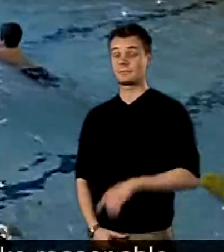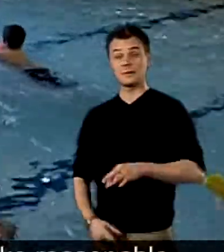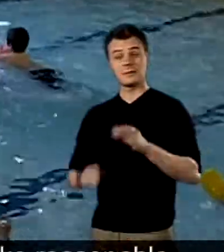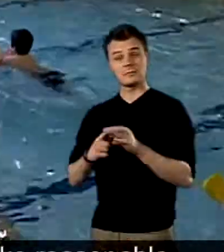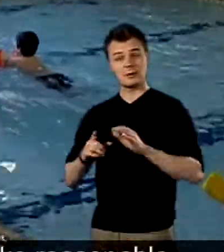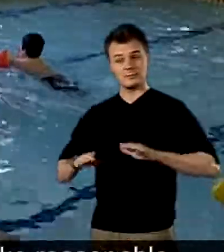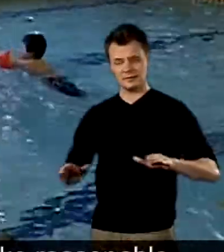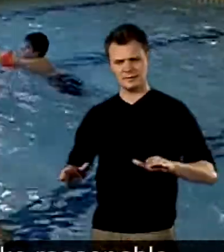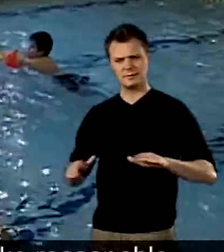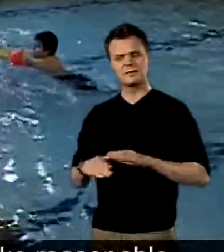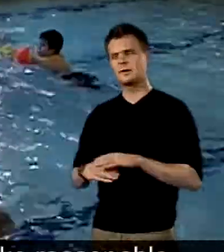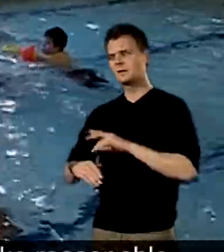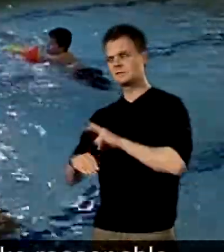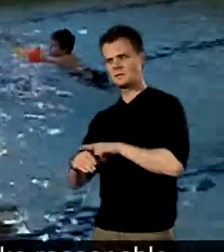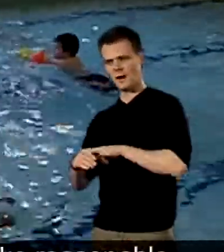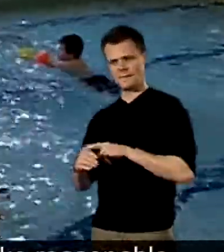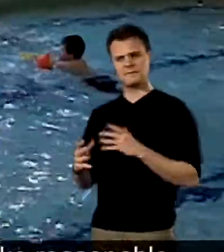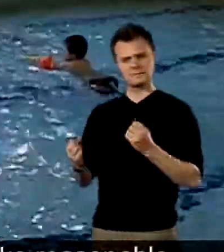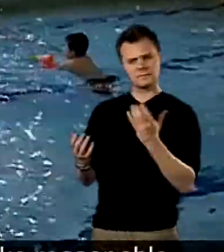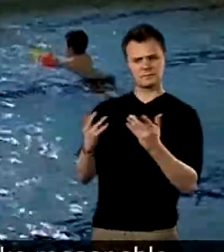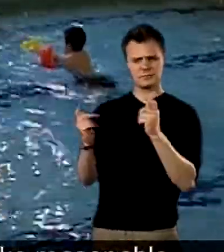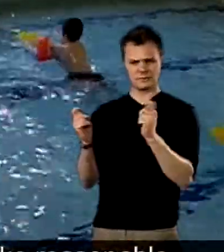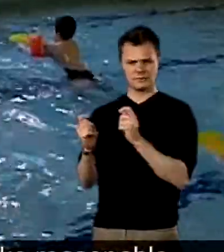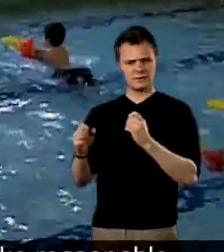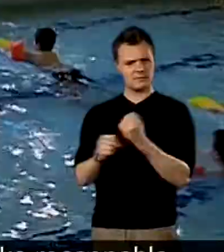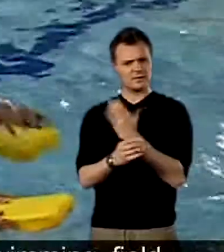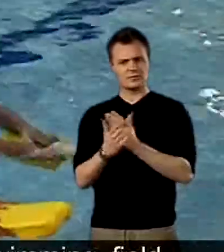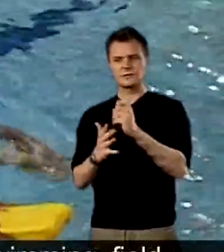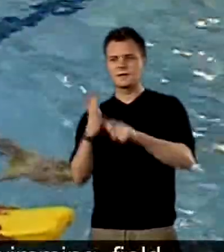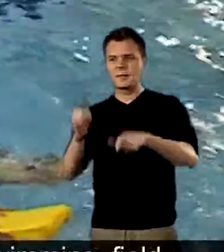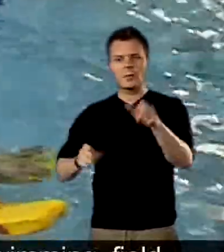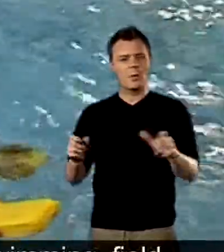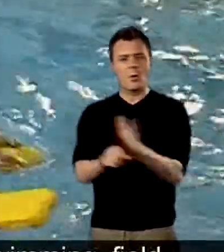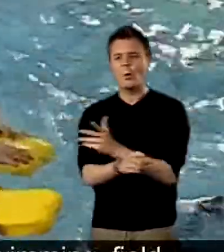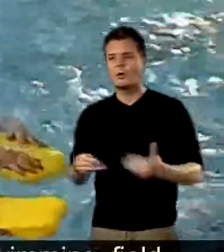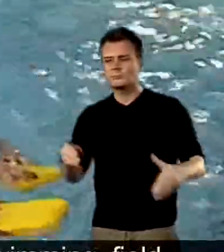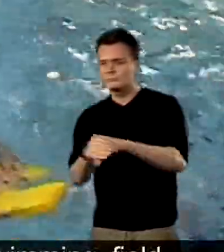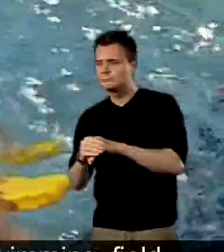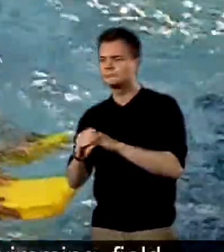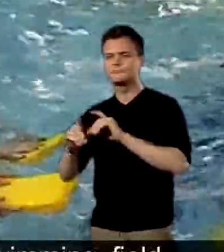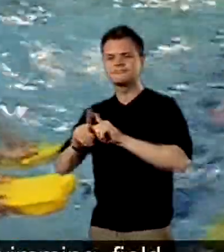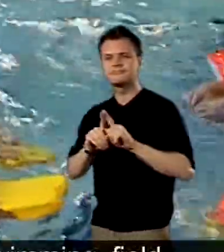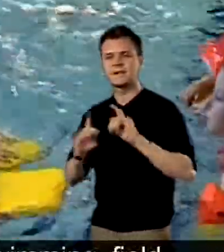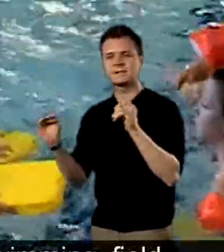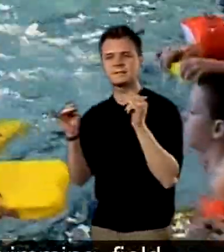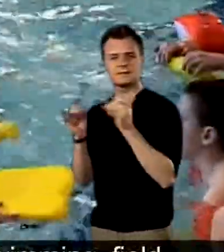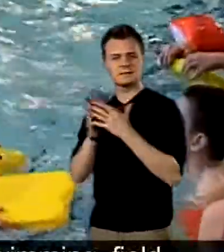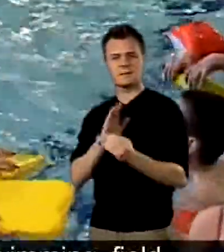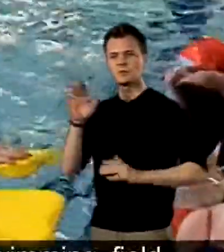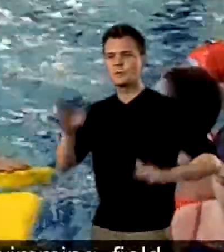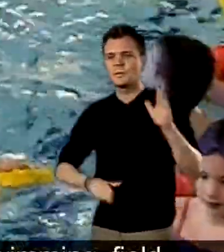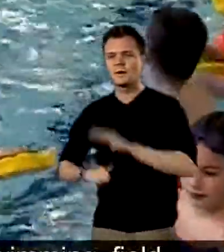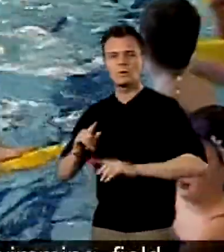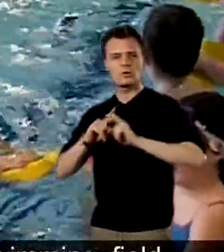At St Bridget's Primary, staff make reasonable adjustments to ensure that all disabled pupils take part in activities such as swimming, field trips and